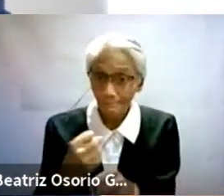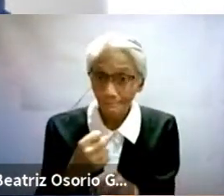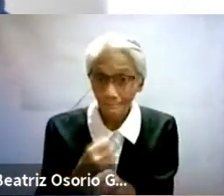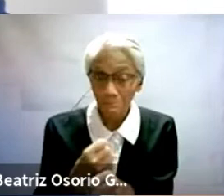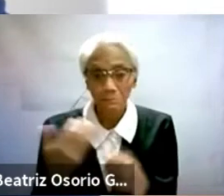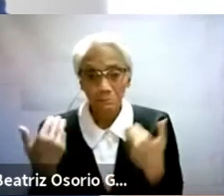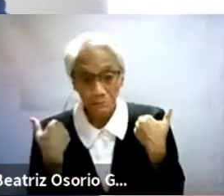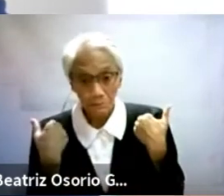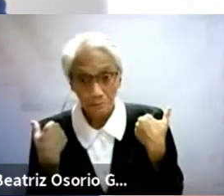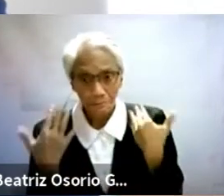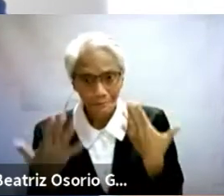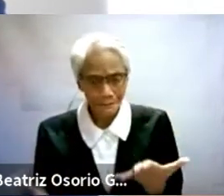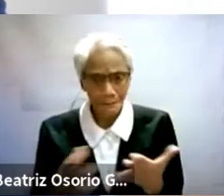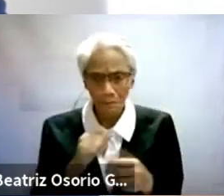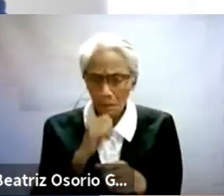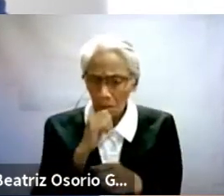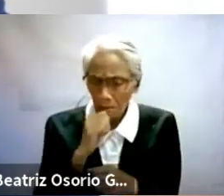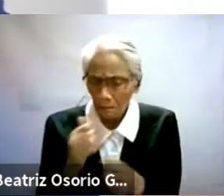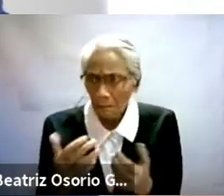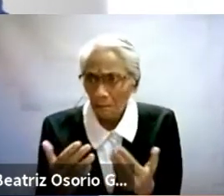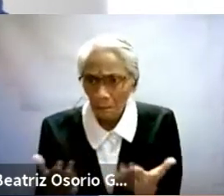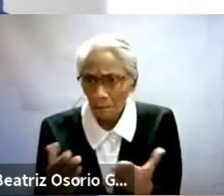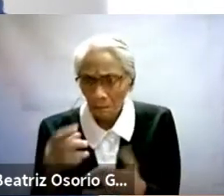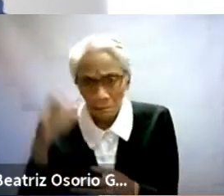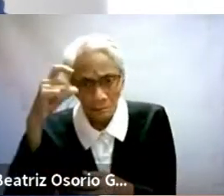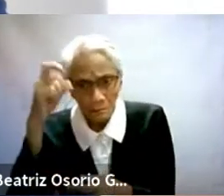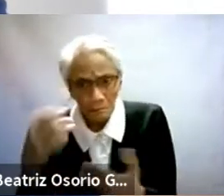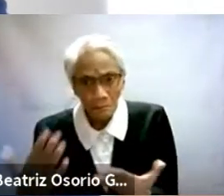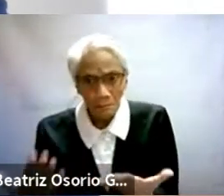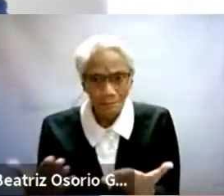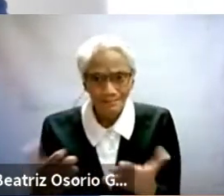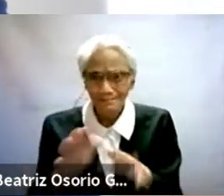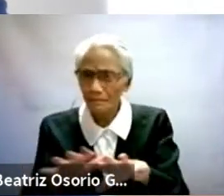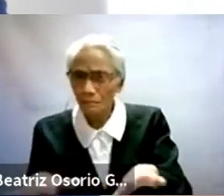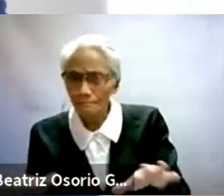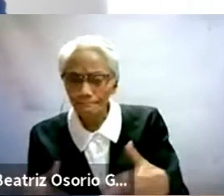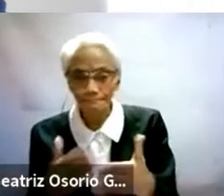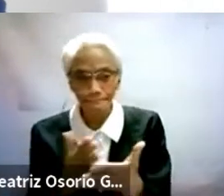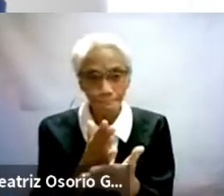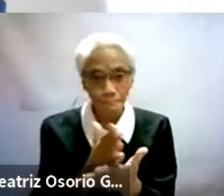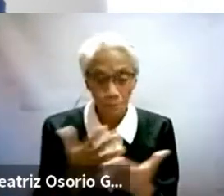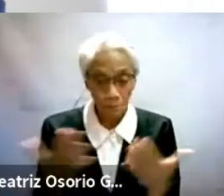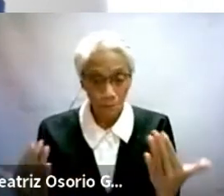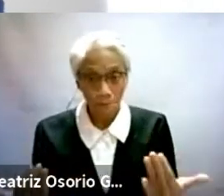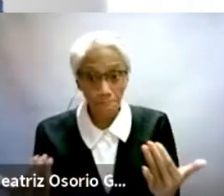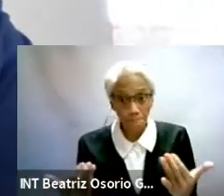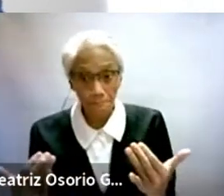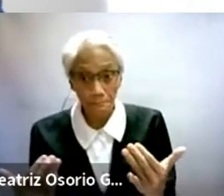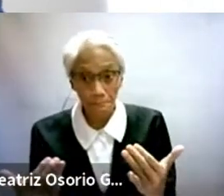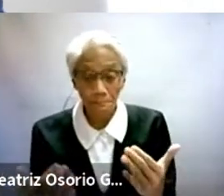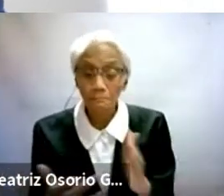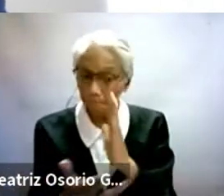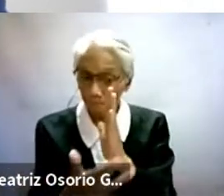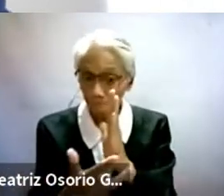the Artificial Intelligence Act, the Children's Rights Strategy, and the upcoming Digital Services Act, among